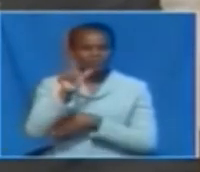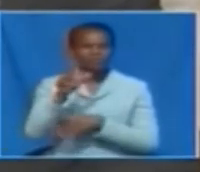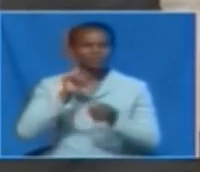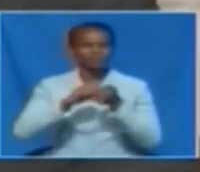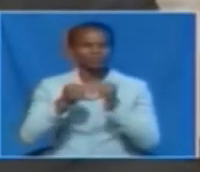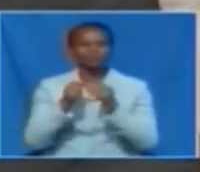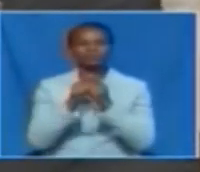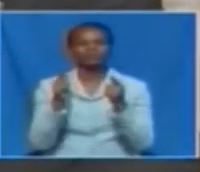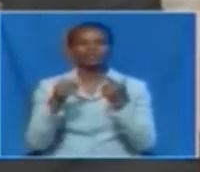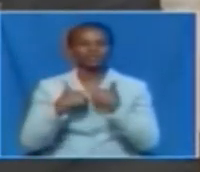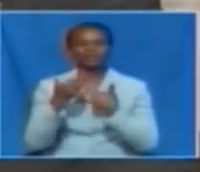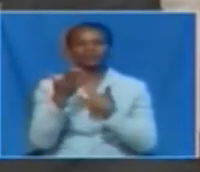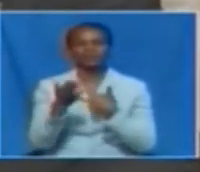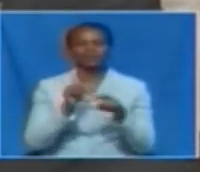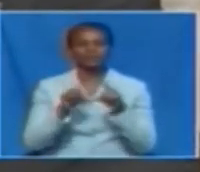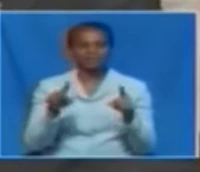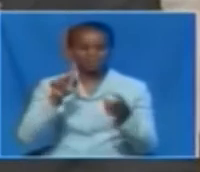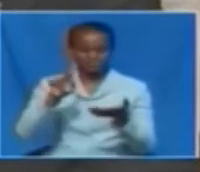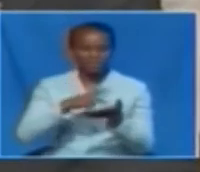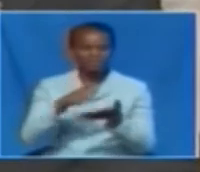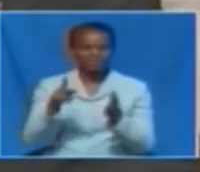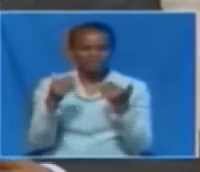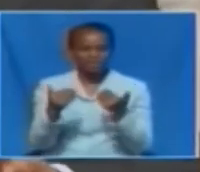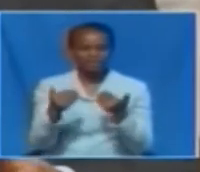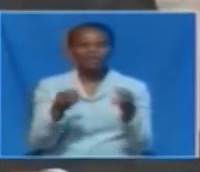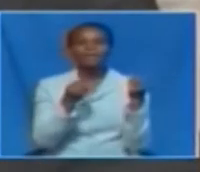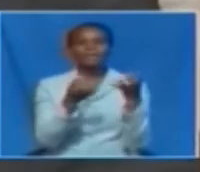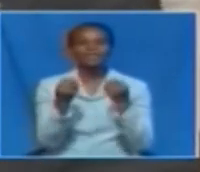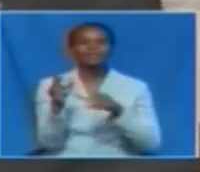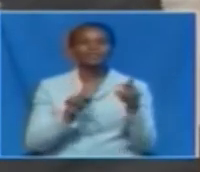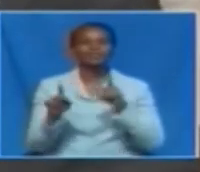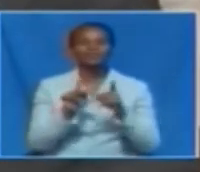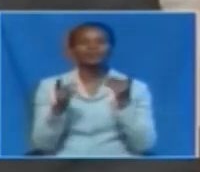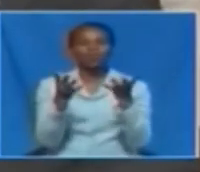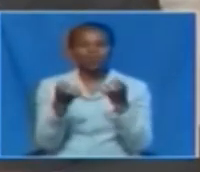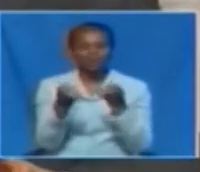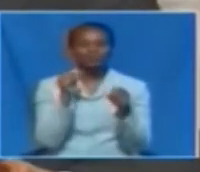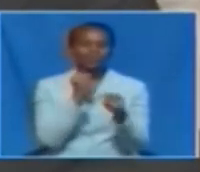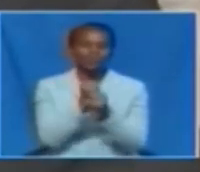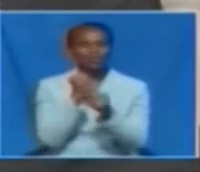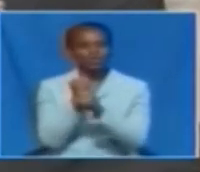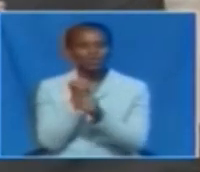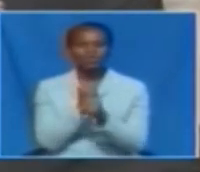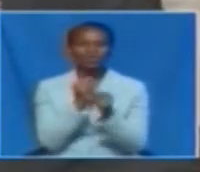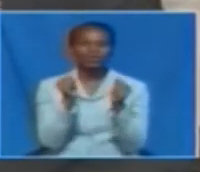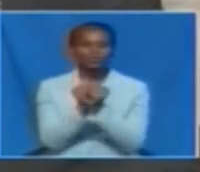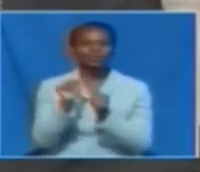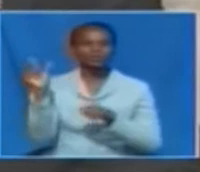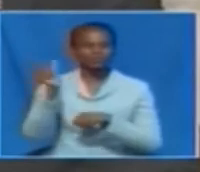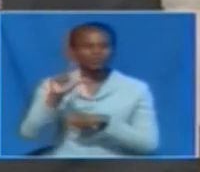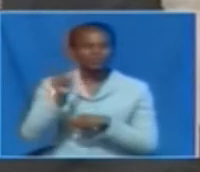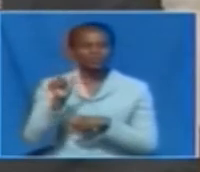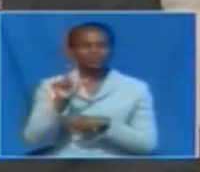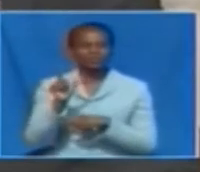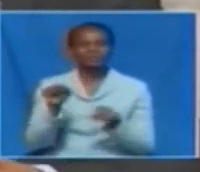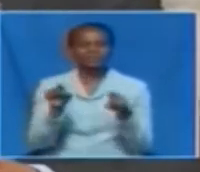is being sought after by so many people that would like to have a role in this party.